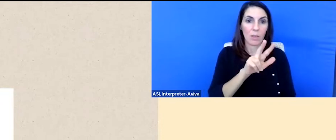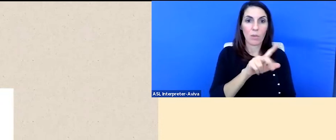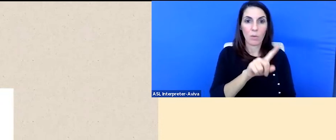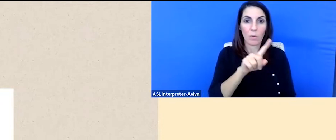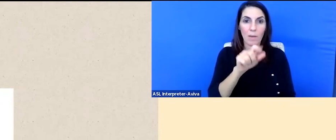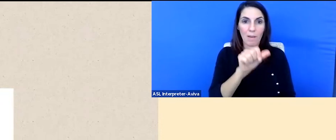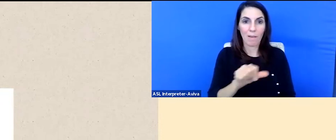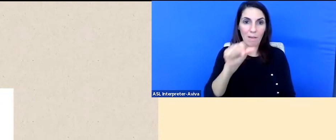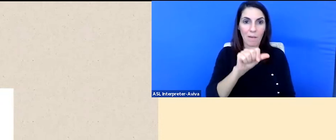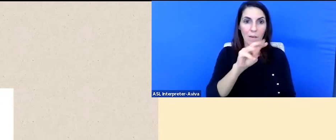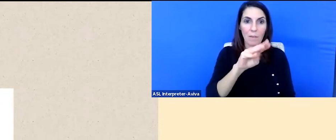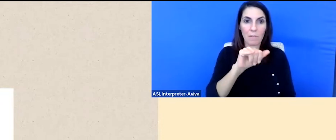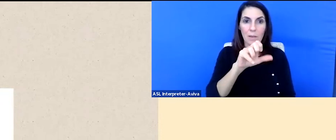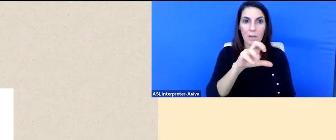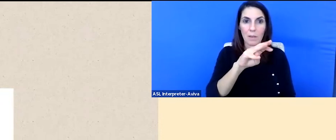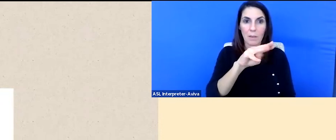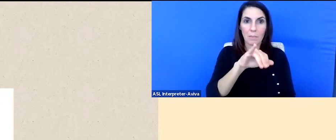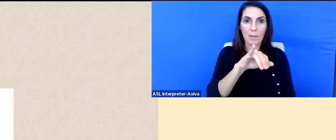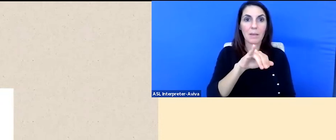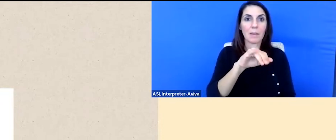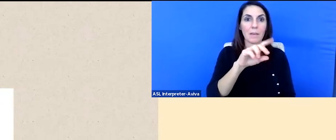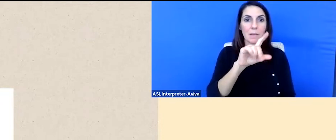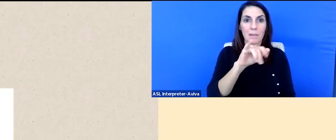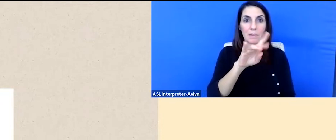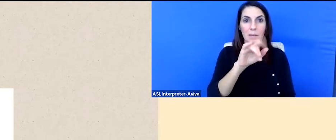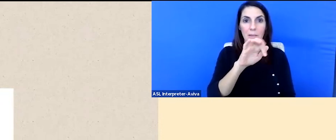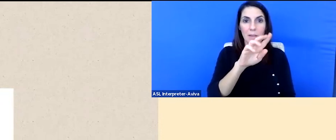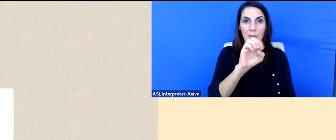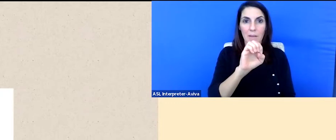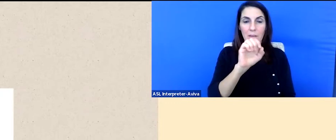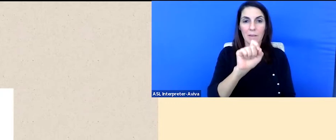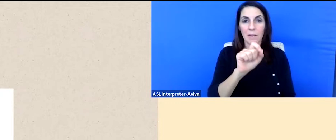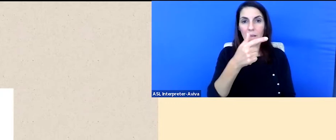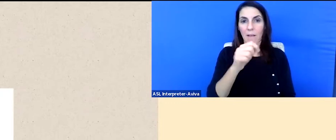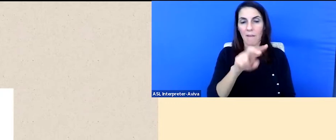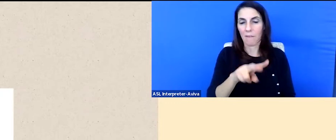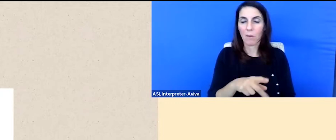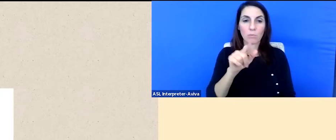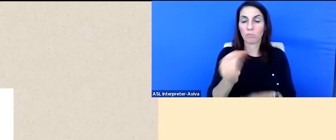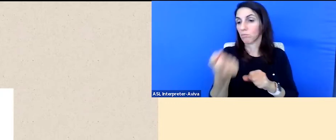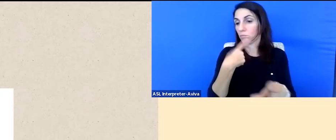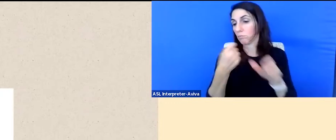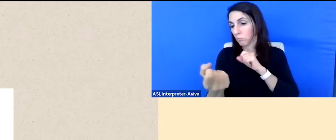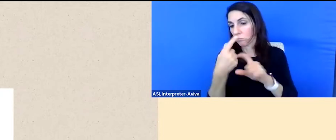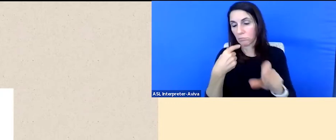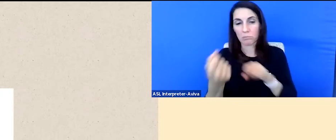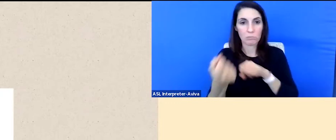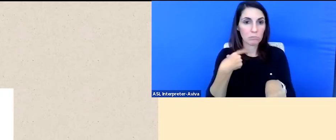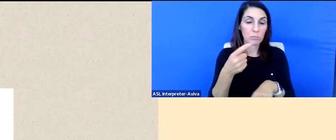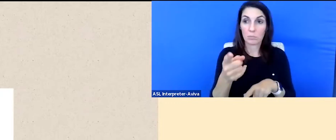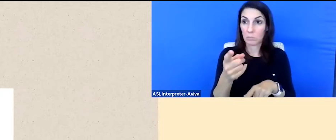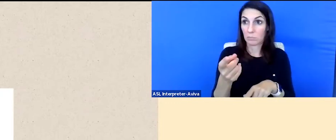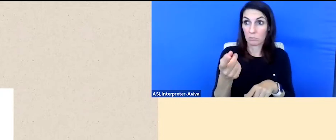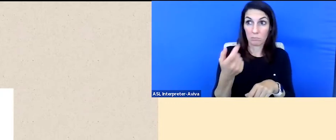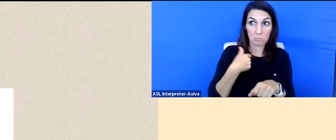311@miamidade.gov. And so you can respond back and forth. We'll ask the questions needed, and we can